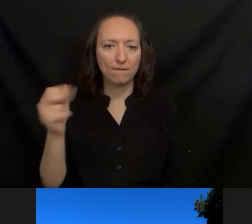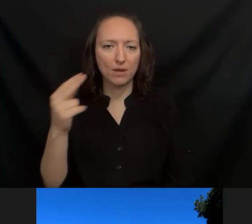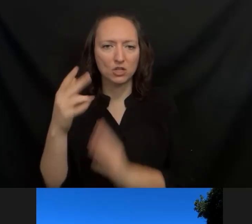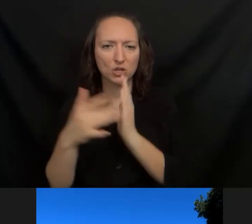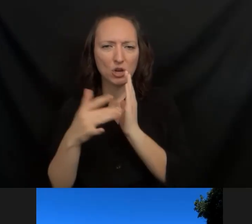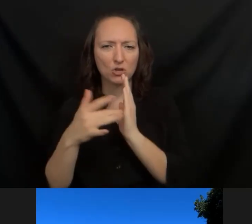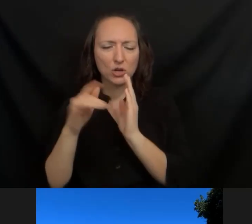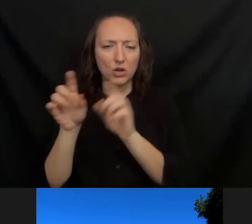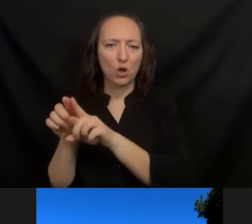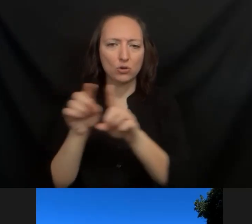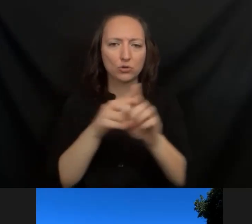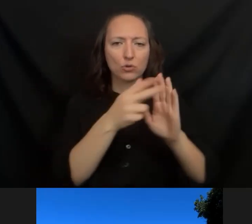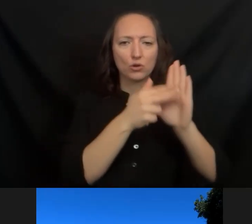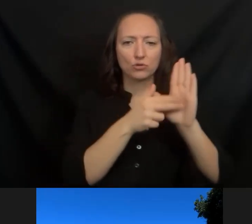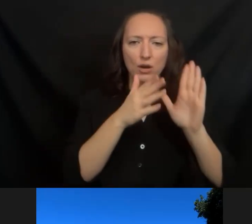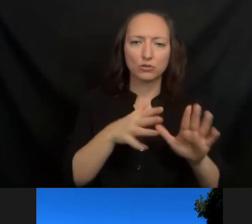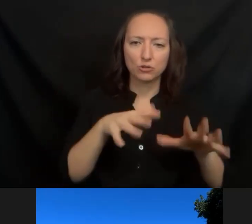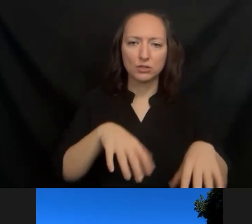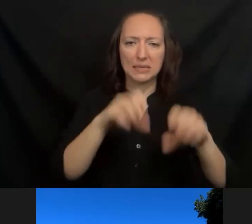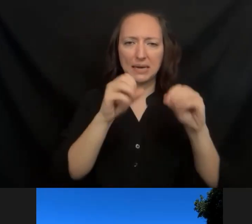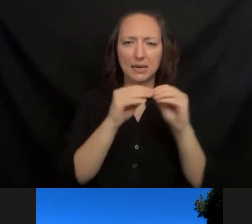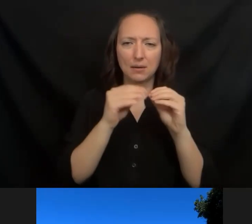complete restoration activities.